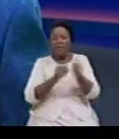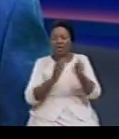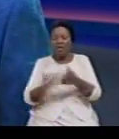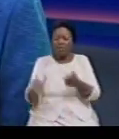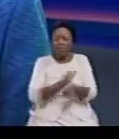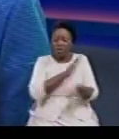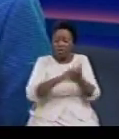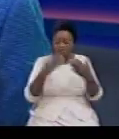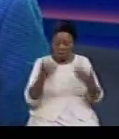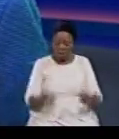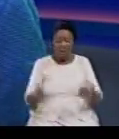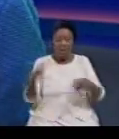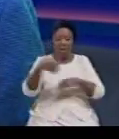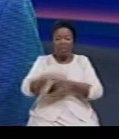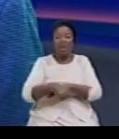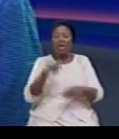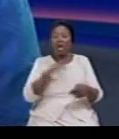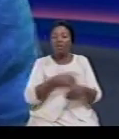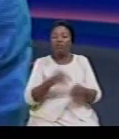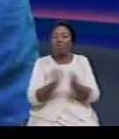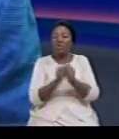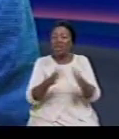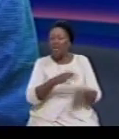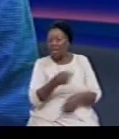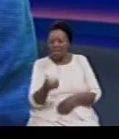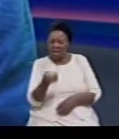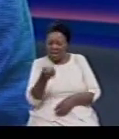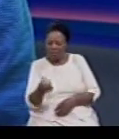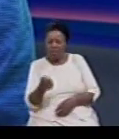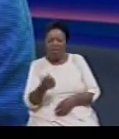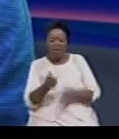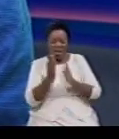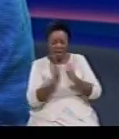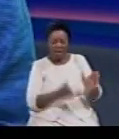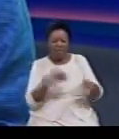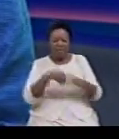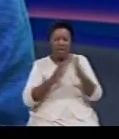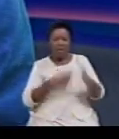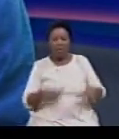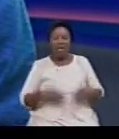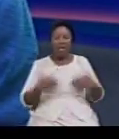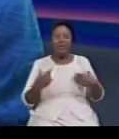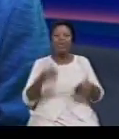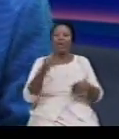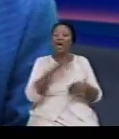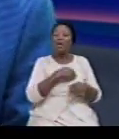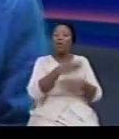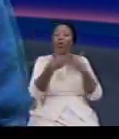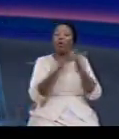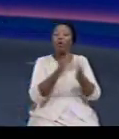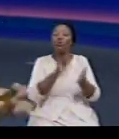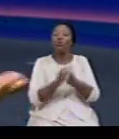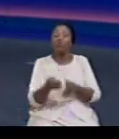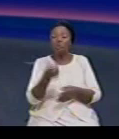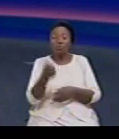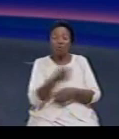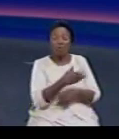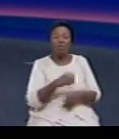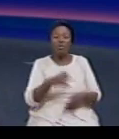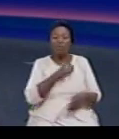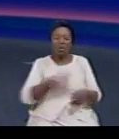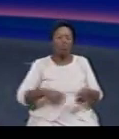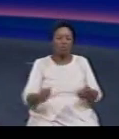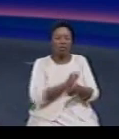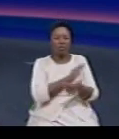any stain and without any grain of that work of the devil, the remaining in you. That's why